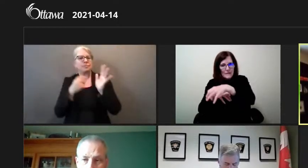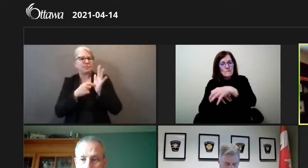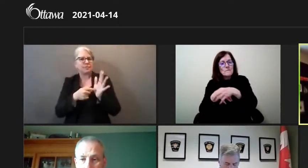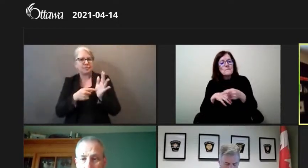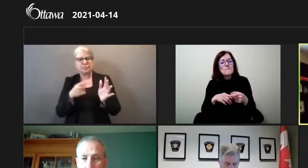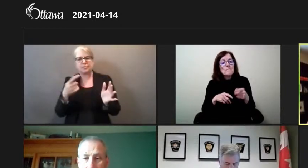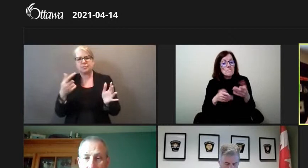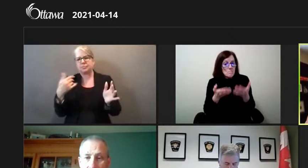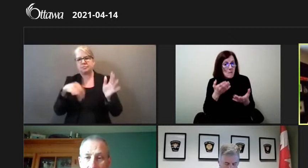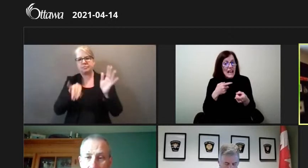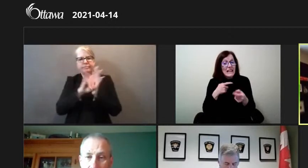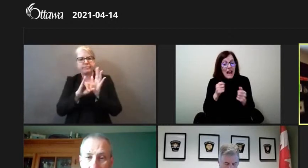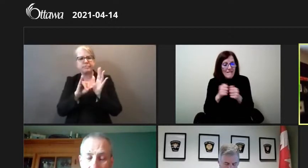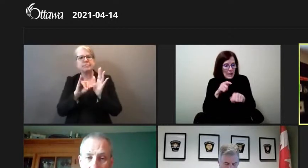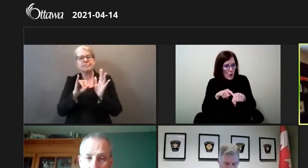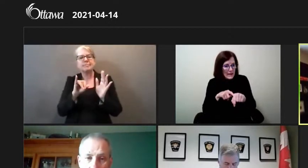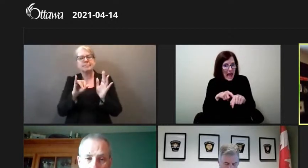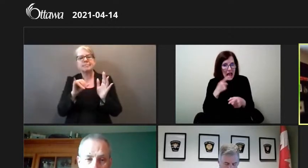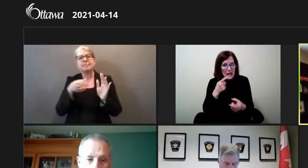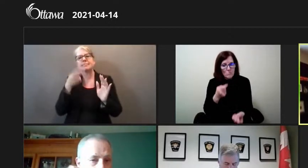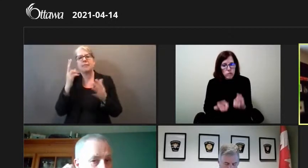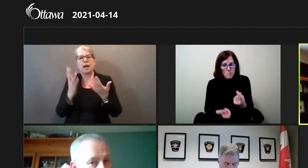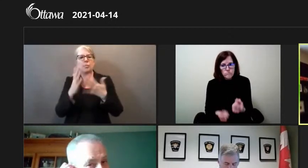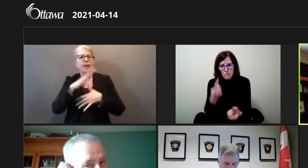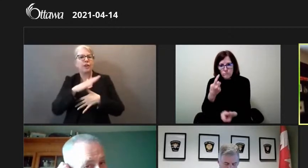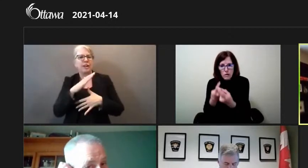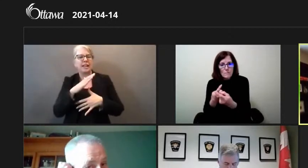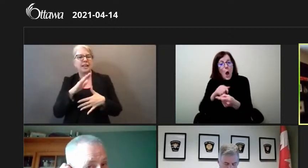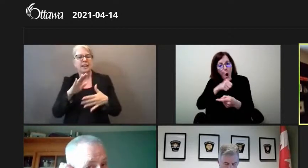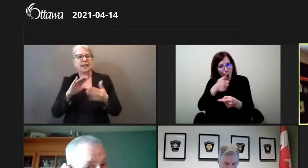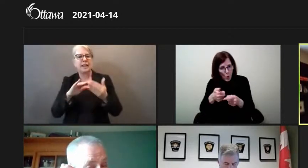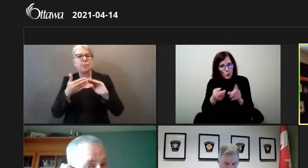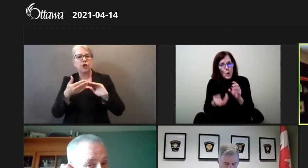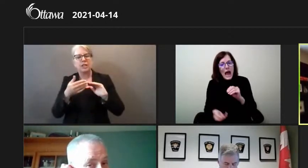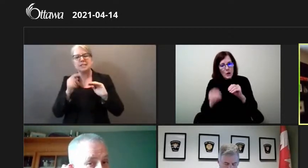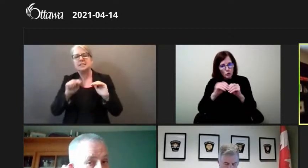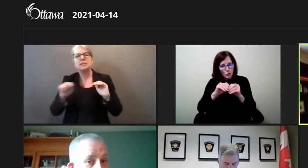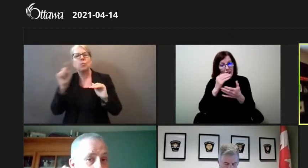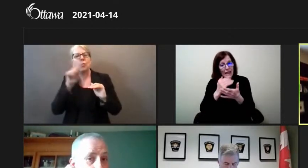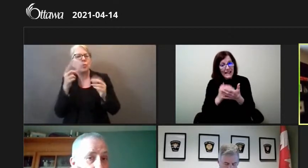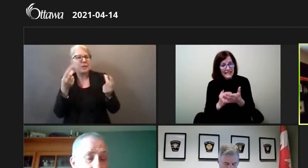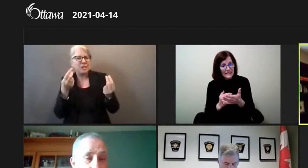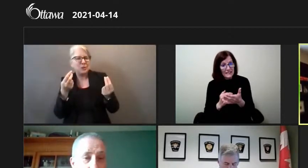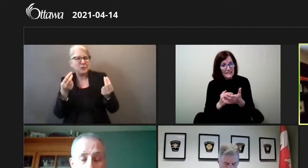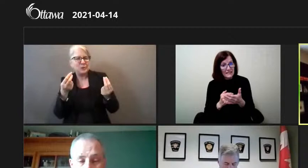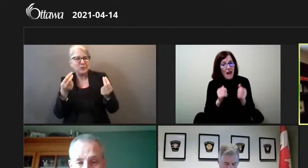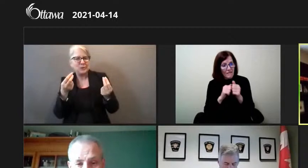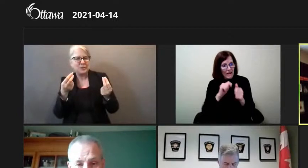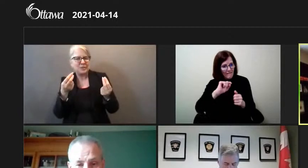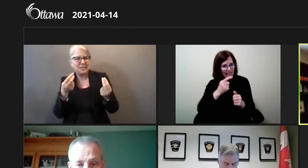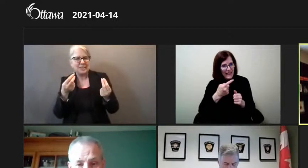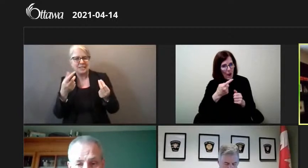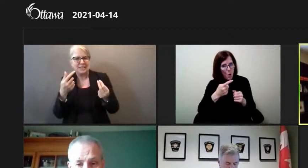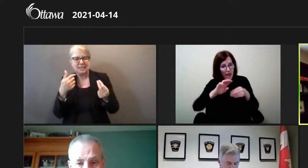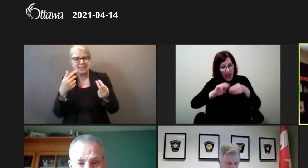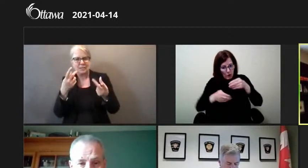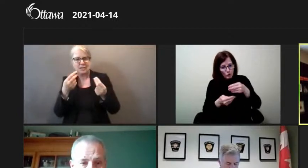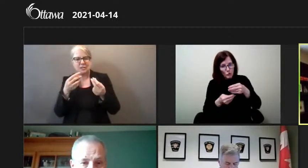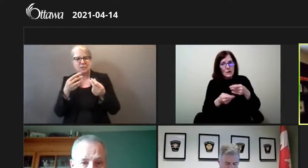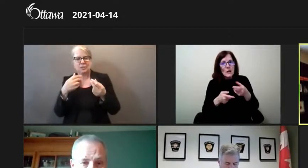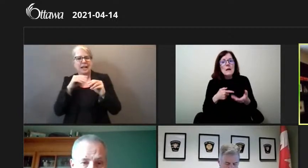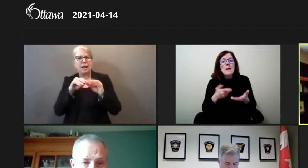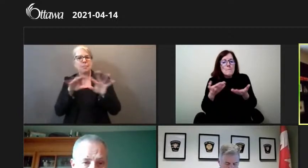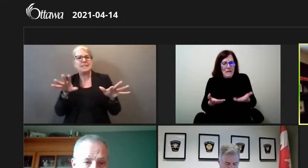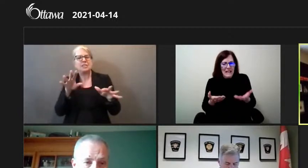have identified it as a high priority neighborhood, Dr. Blalock. What do we do? What do we do now to get the message out